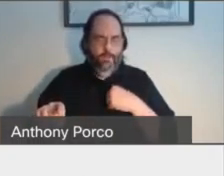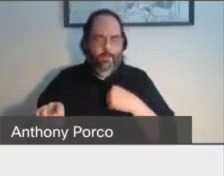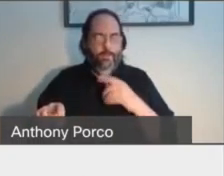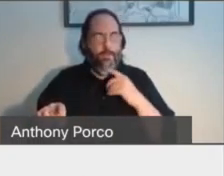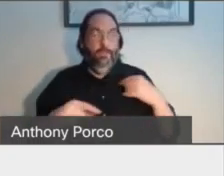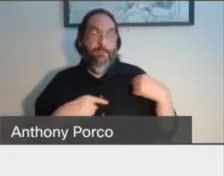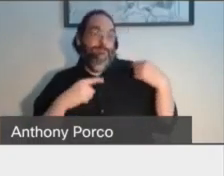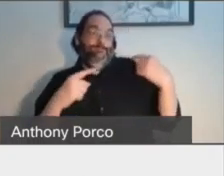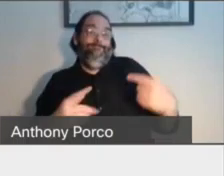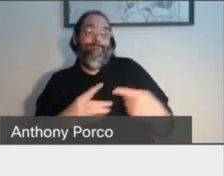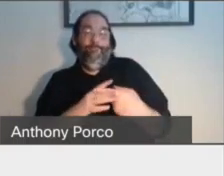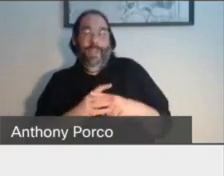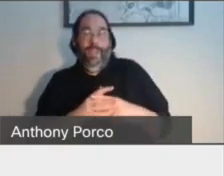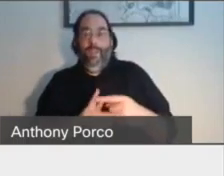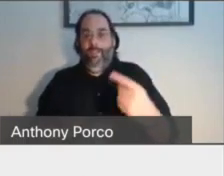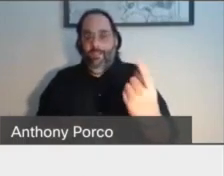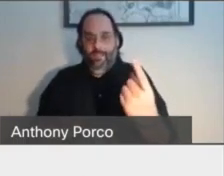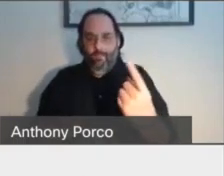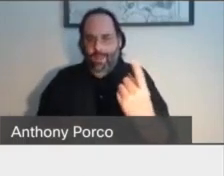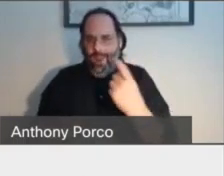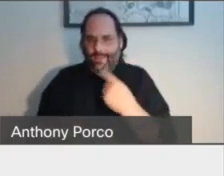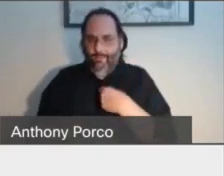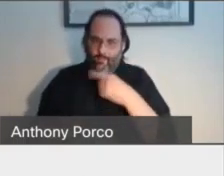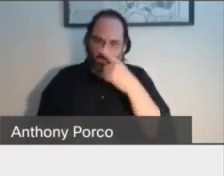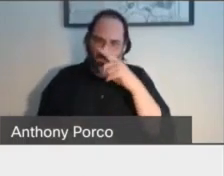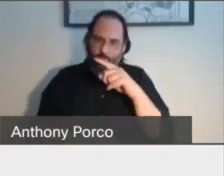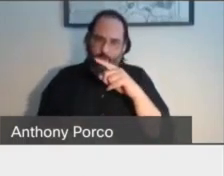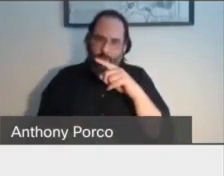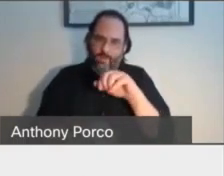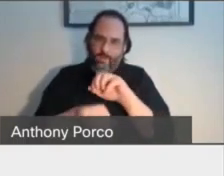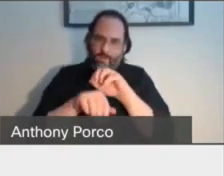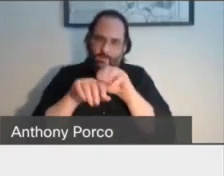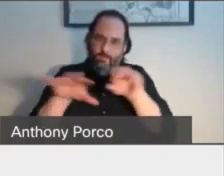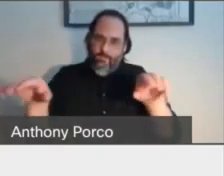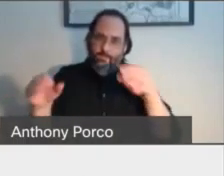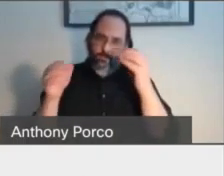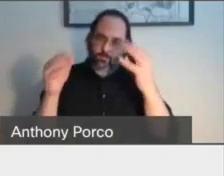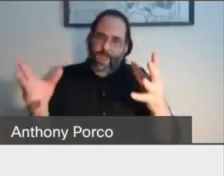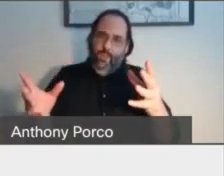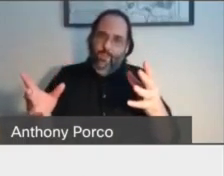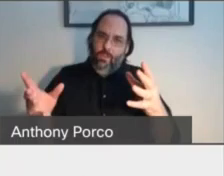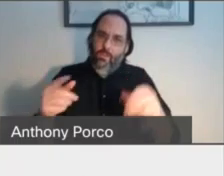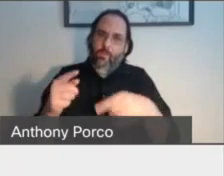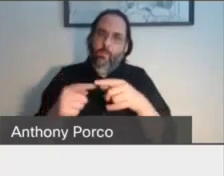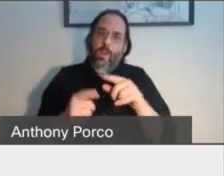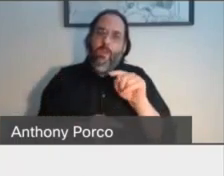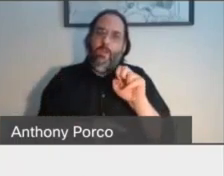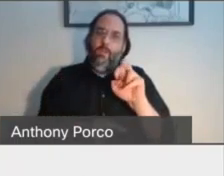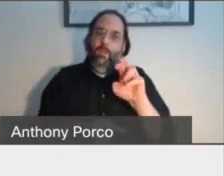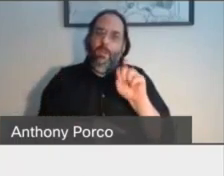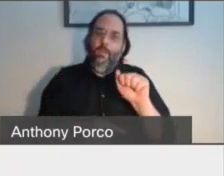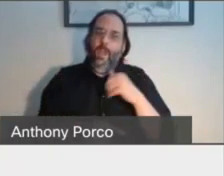beginning, someone had asked, can we send out again the information of when Teresa has her